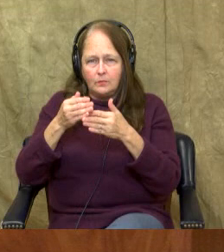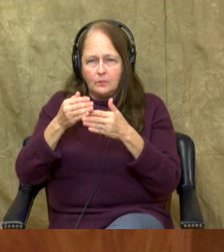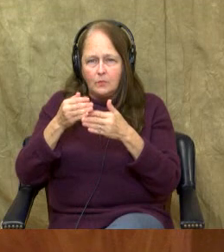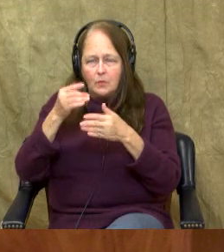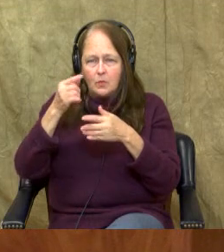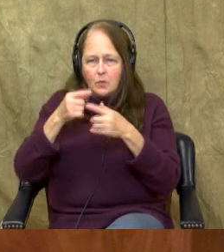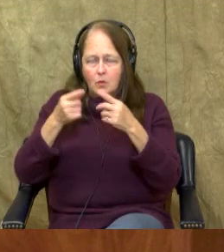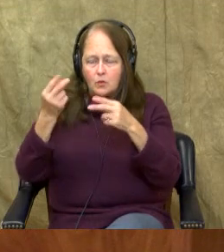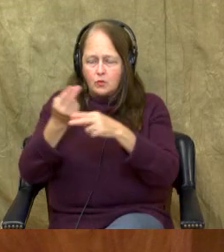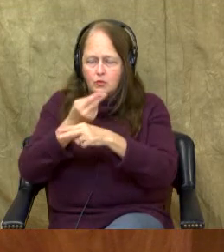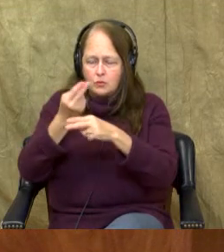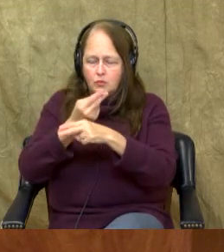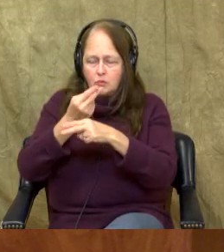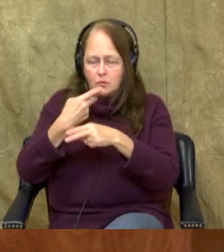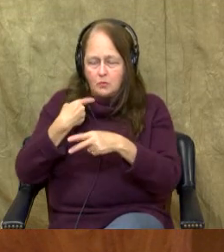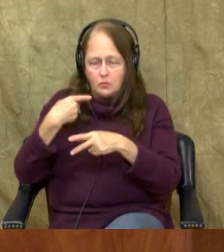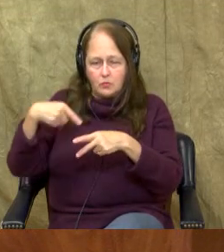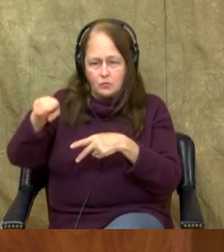Let's use what we've learned.